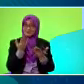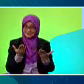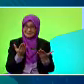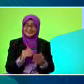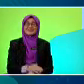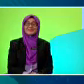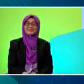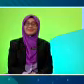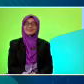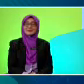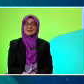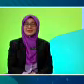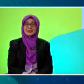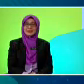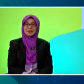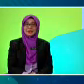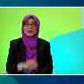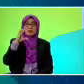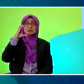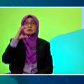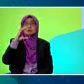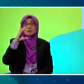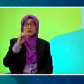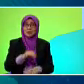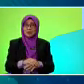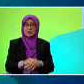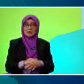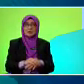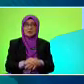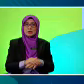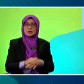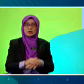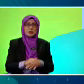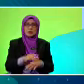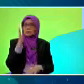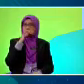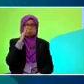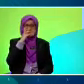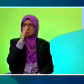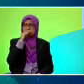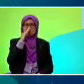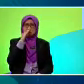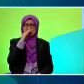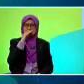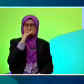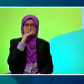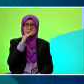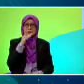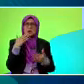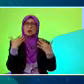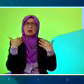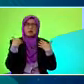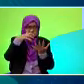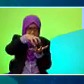Okay. Milk C has a very foul smell. Oh, foul smell. And Ooh. if you can look at it, it has lumps and